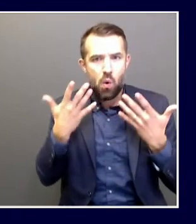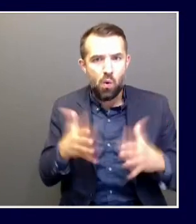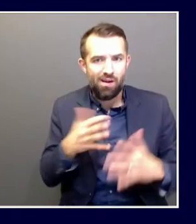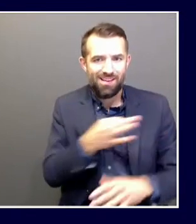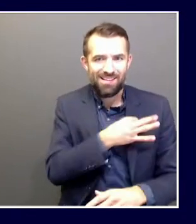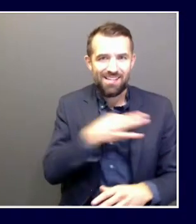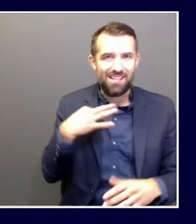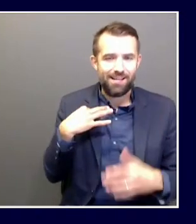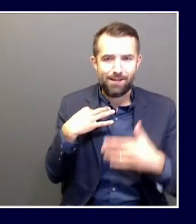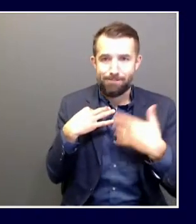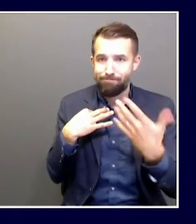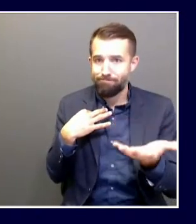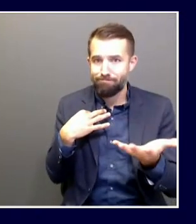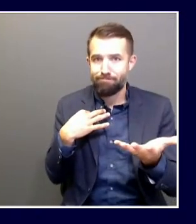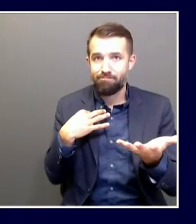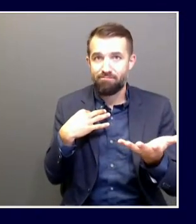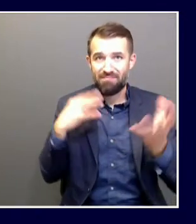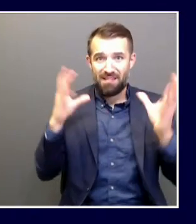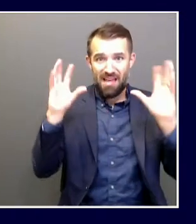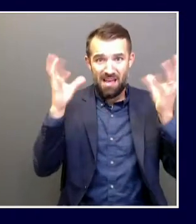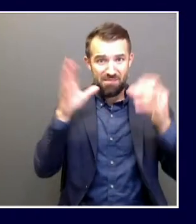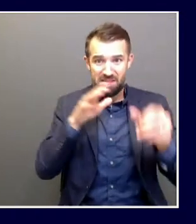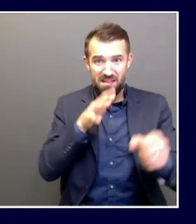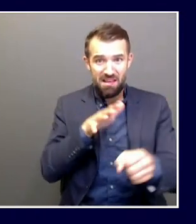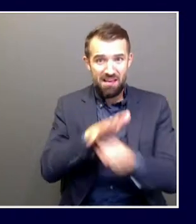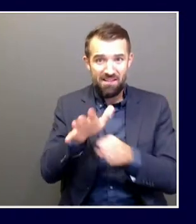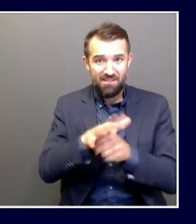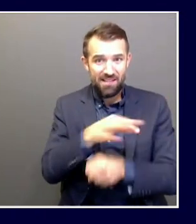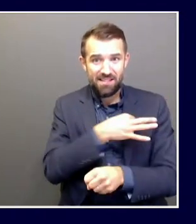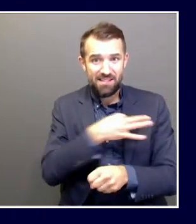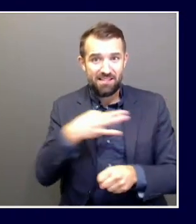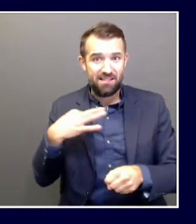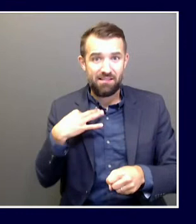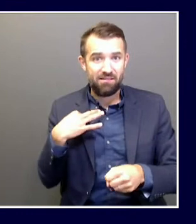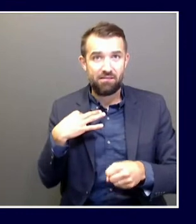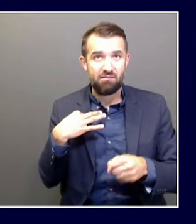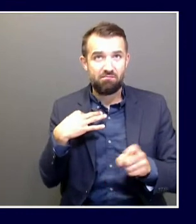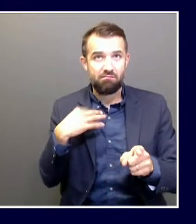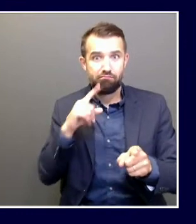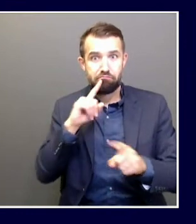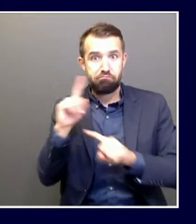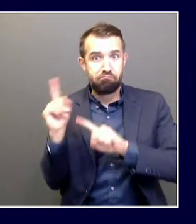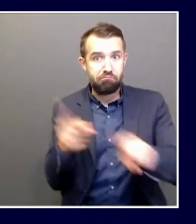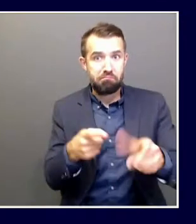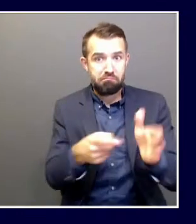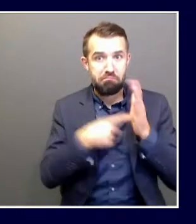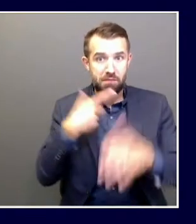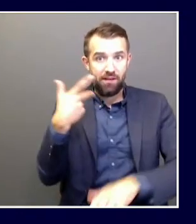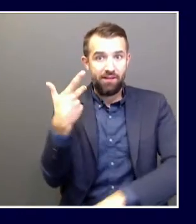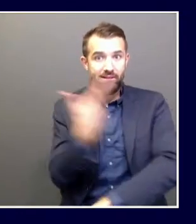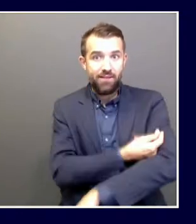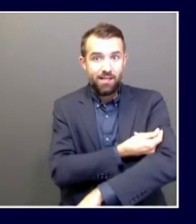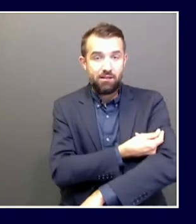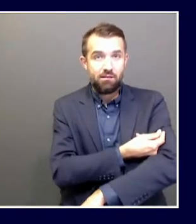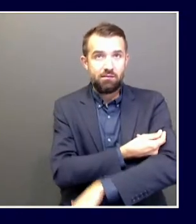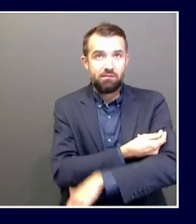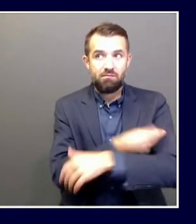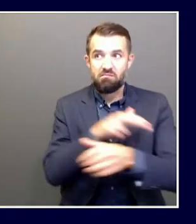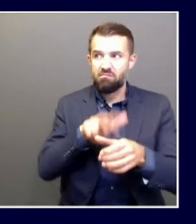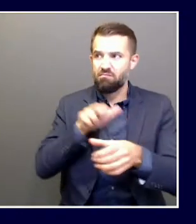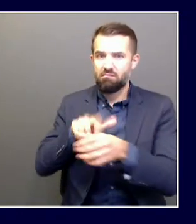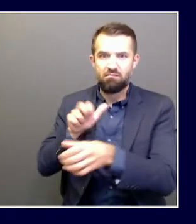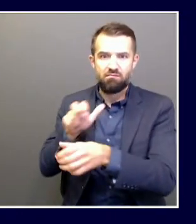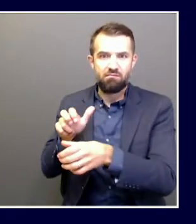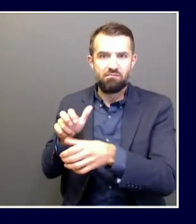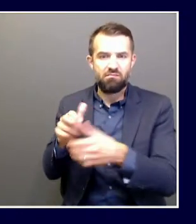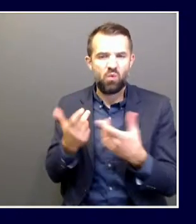if they don't have enough staff to cover shifts, once the mandate is enforced, is there any sort of backup plan for the state to ensure the departments can